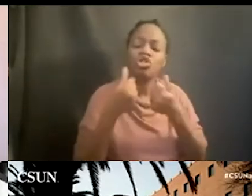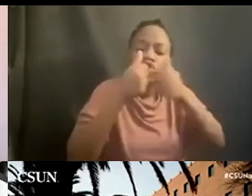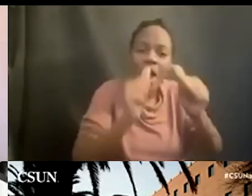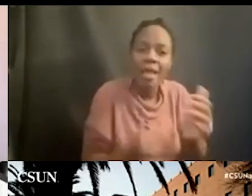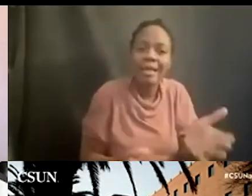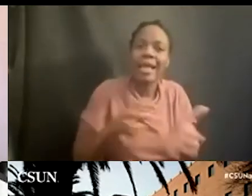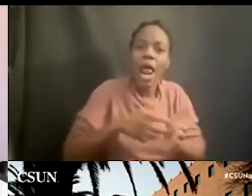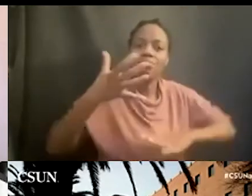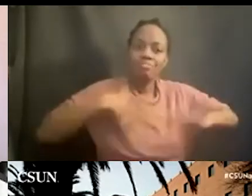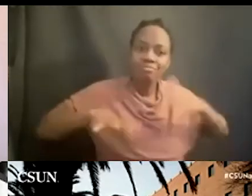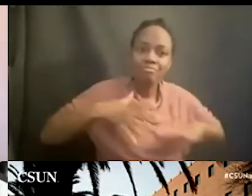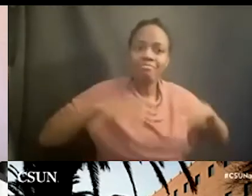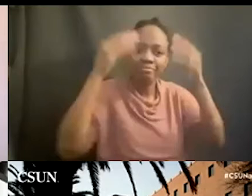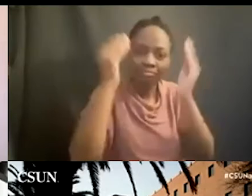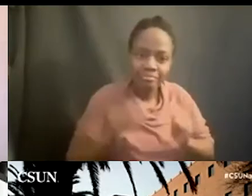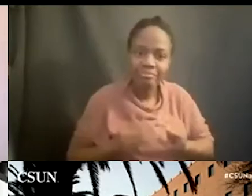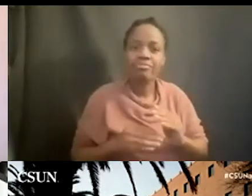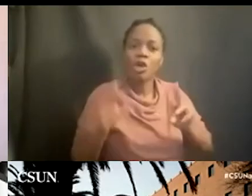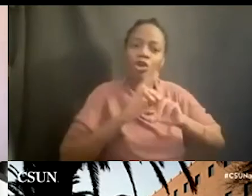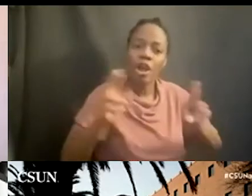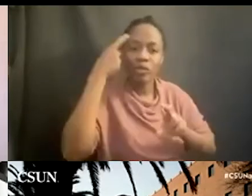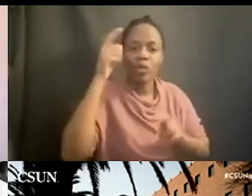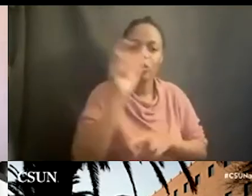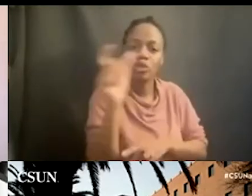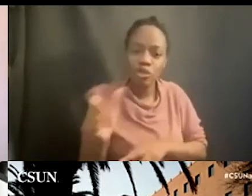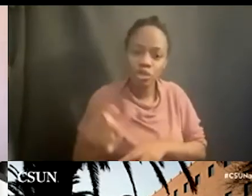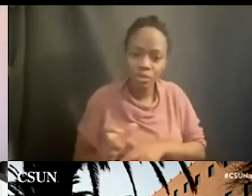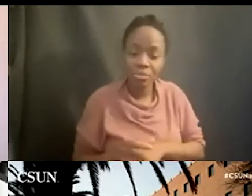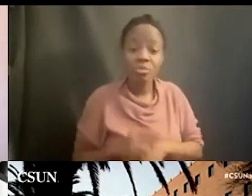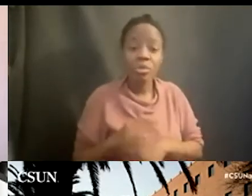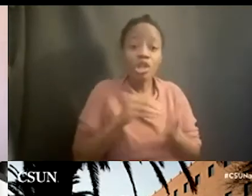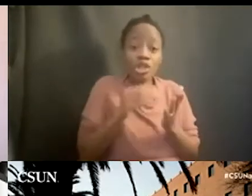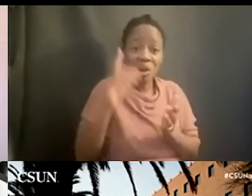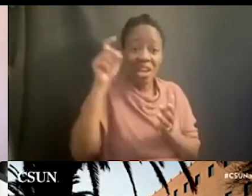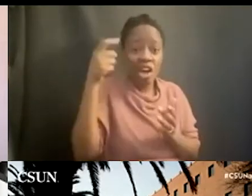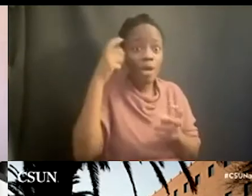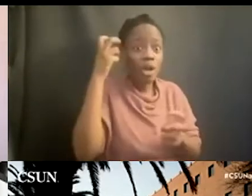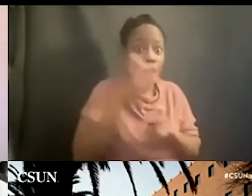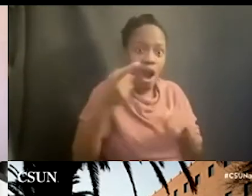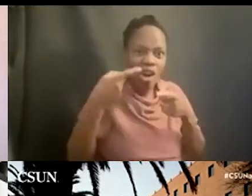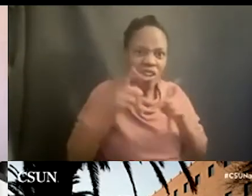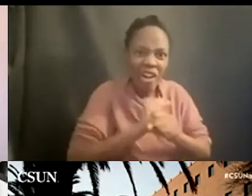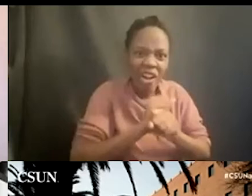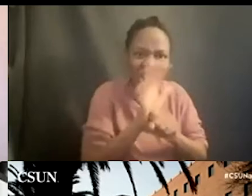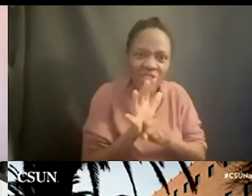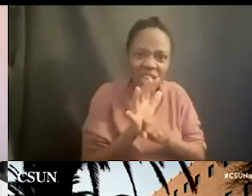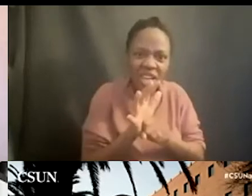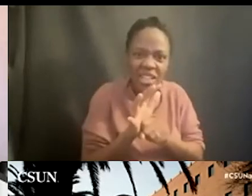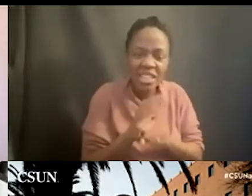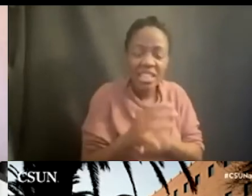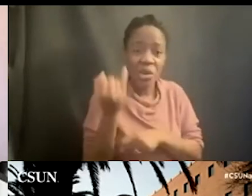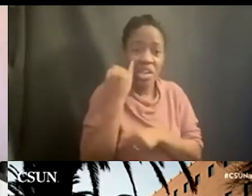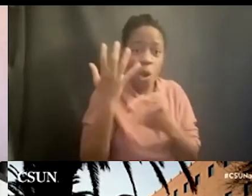And student government is so hard during a pandemic, because usually if I want to know a student's opinion on something, I go